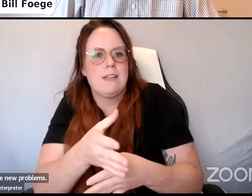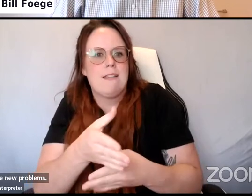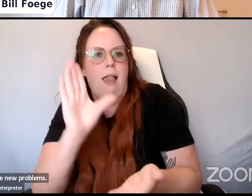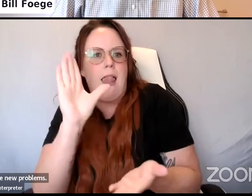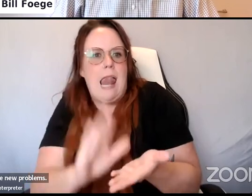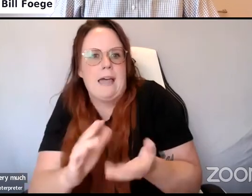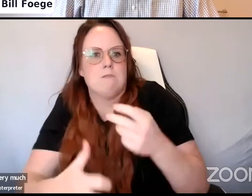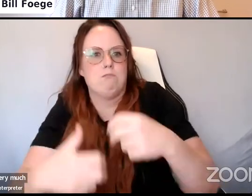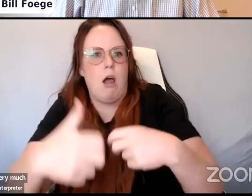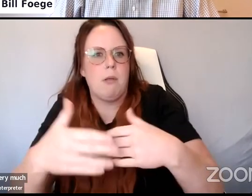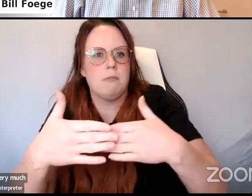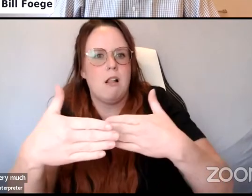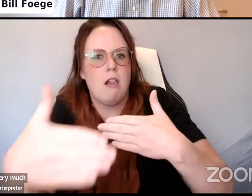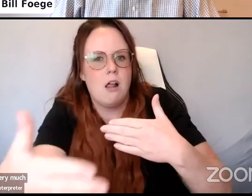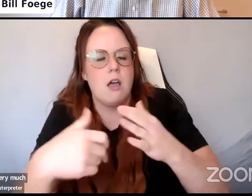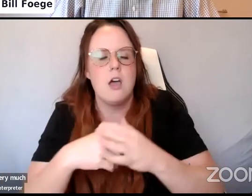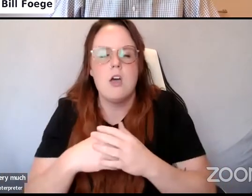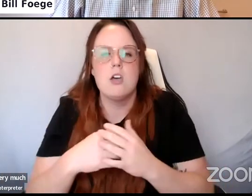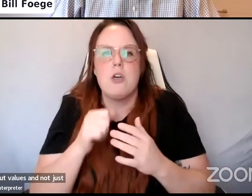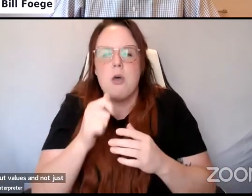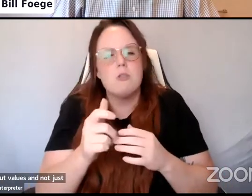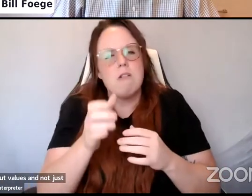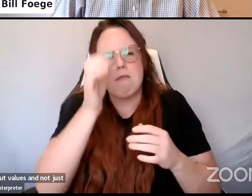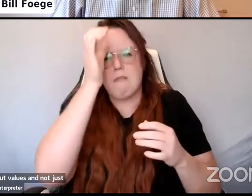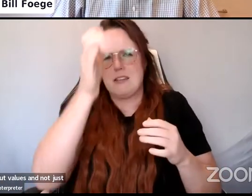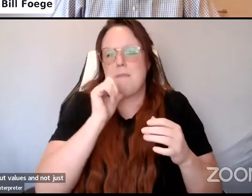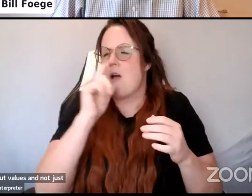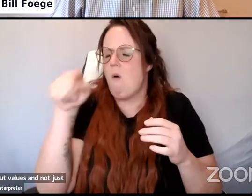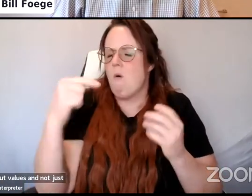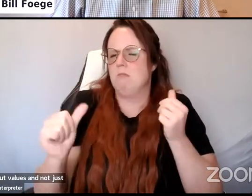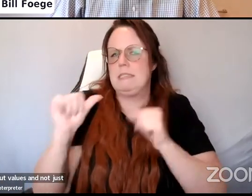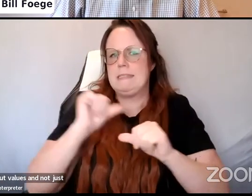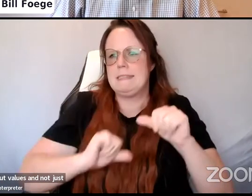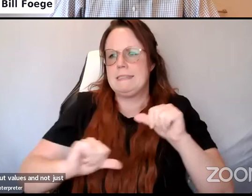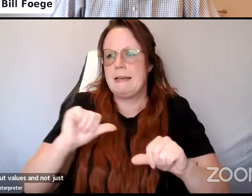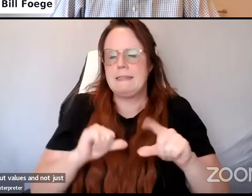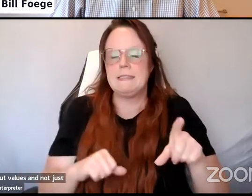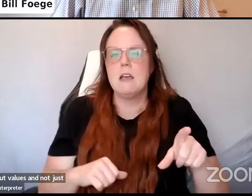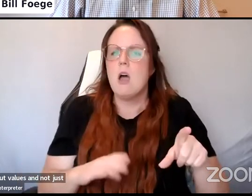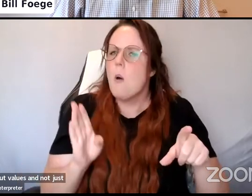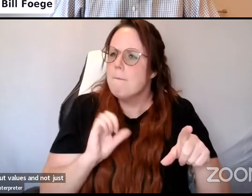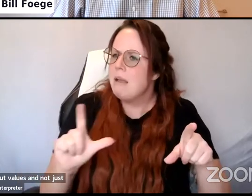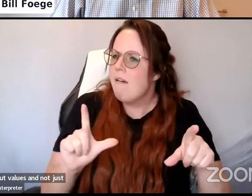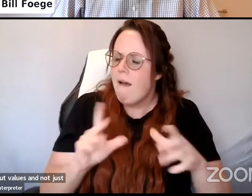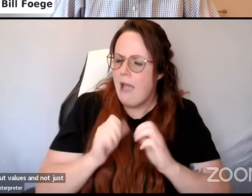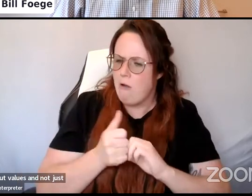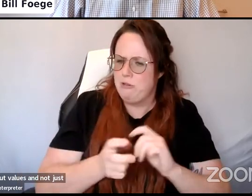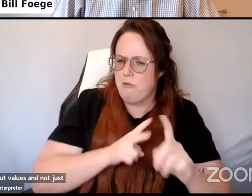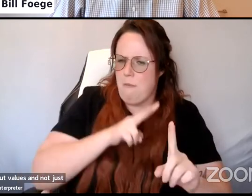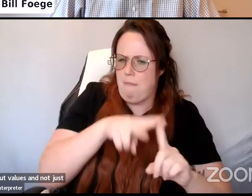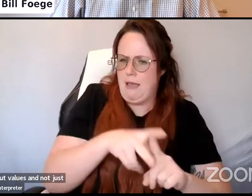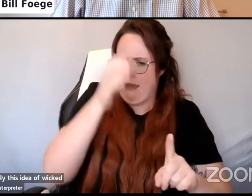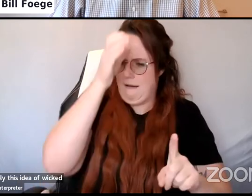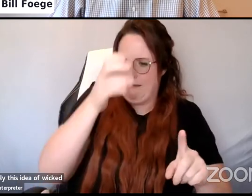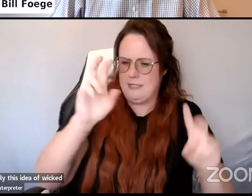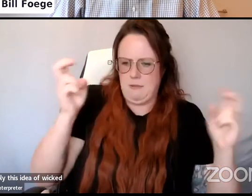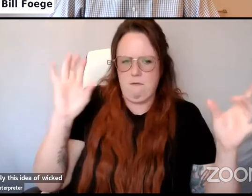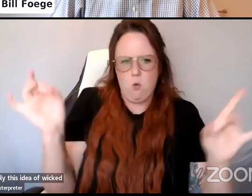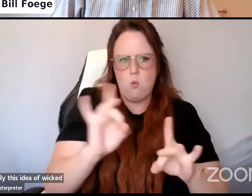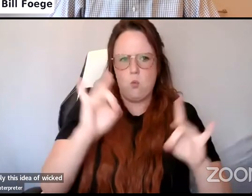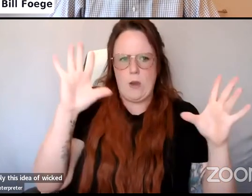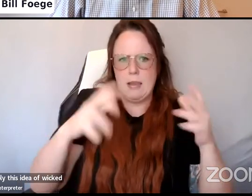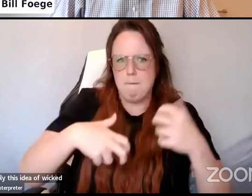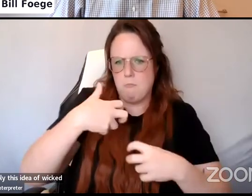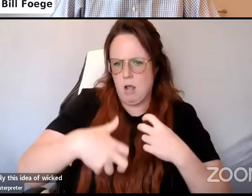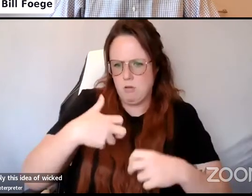values and not just science Bill how would you apply this idea of wicked problems to public health challenges